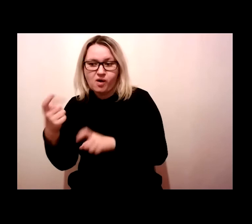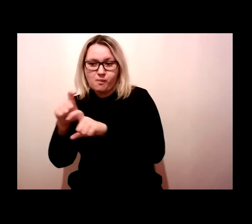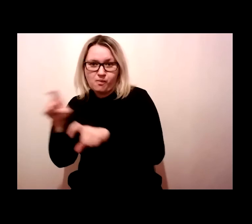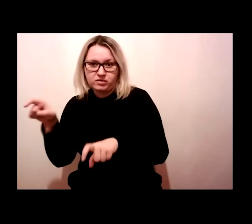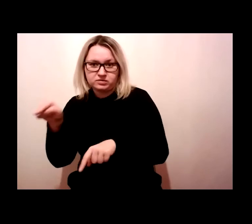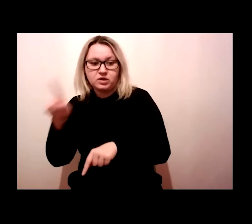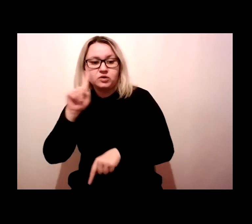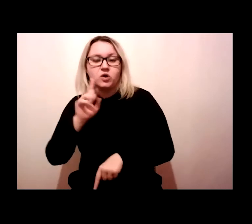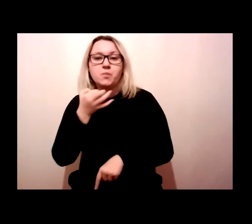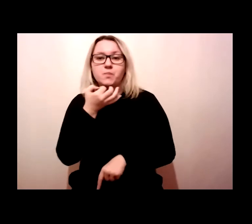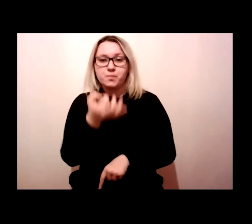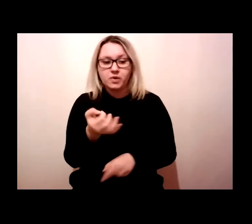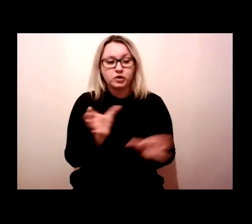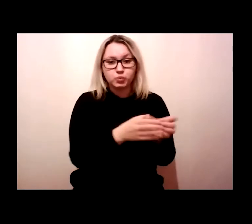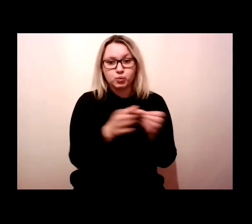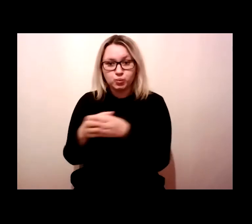pasakyti, kad